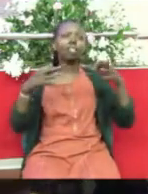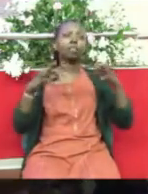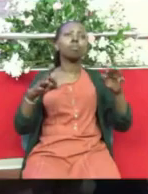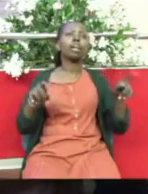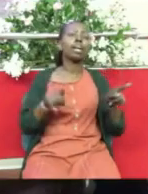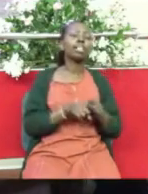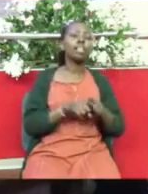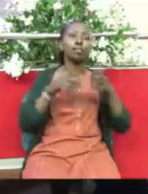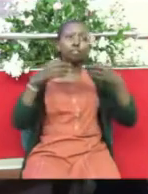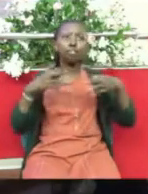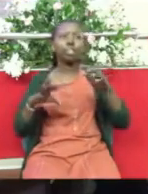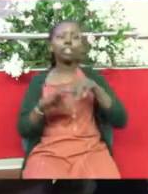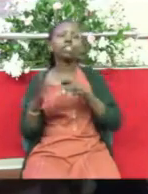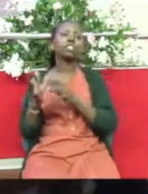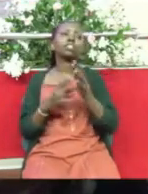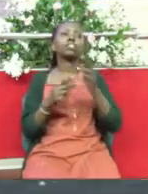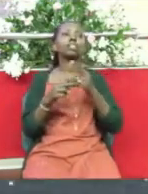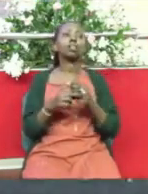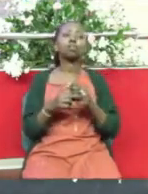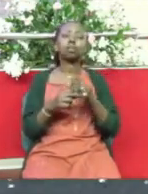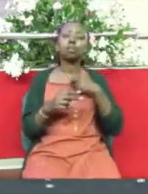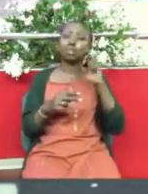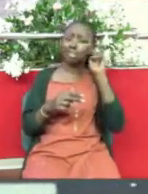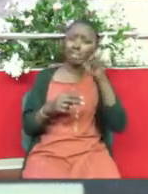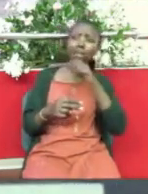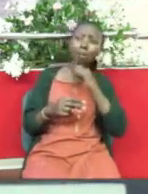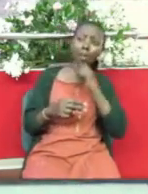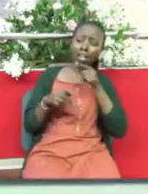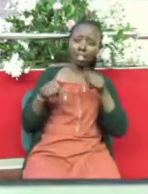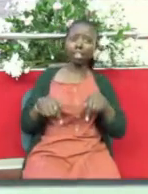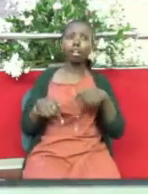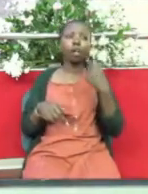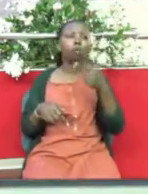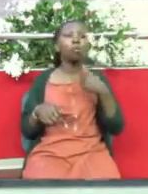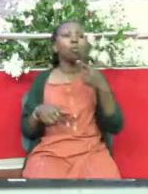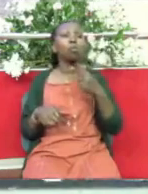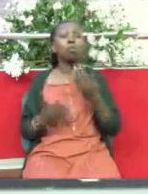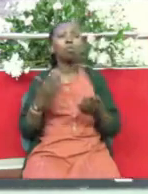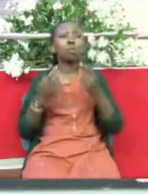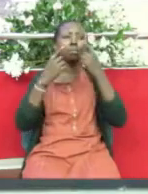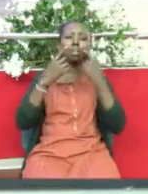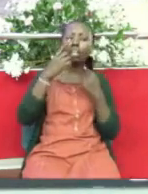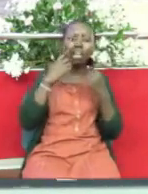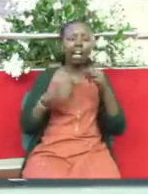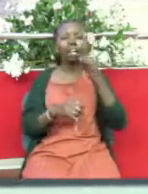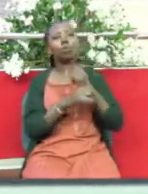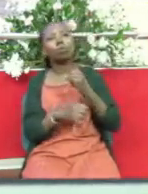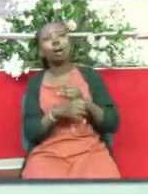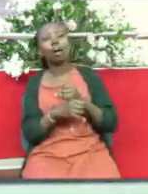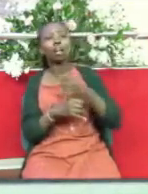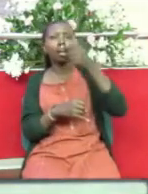in the name of Jesus. I can see a man here who has been crying in his workplace